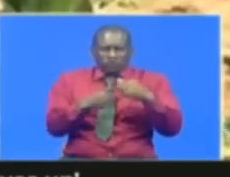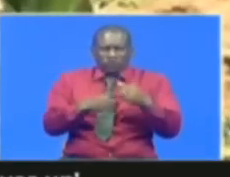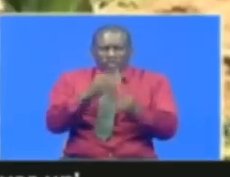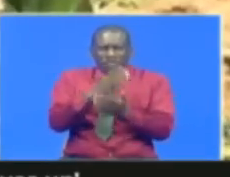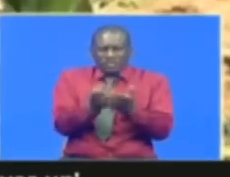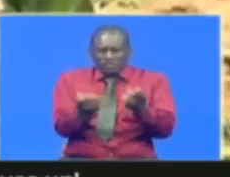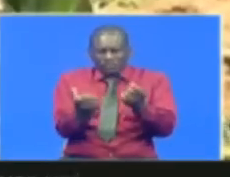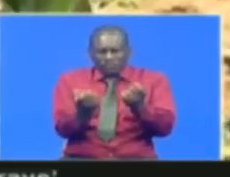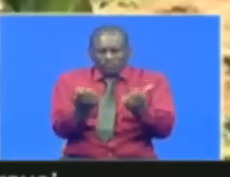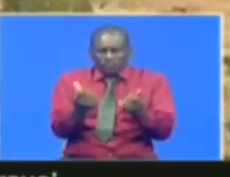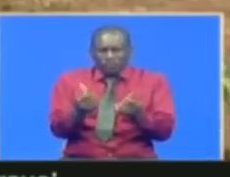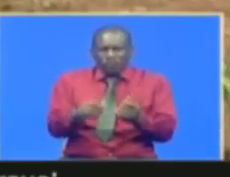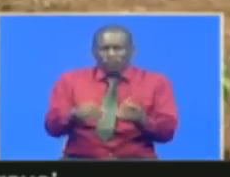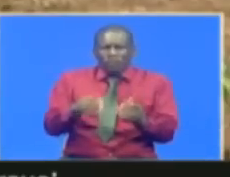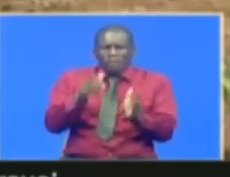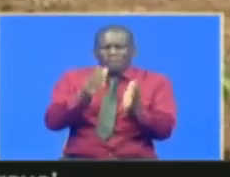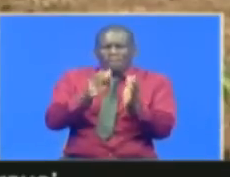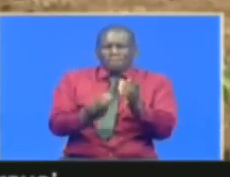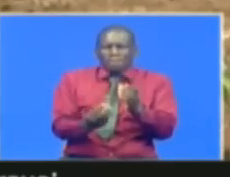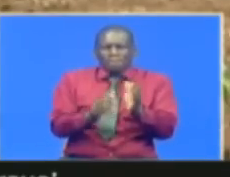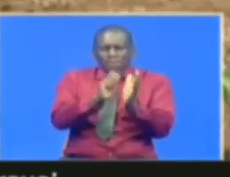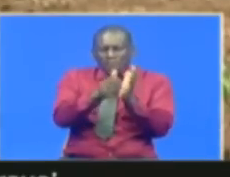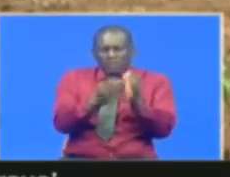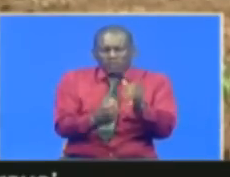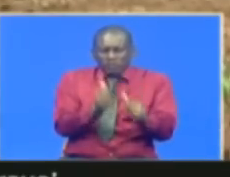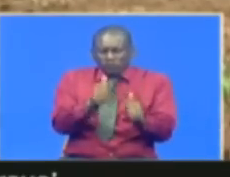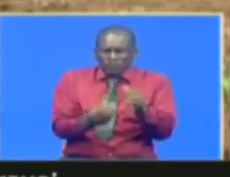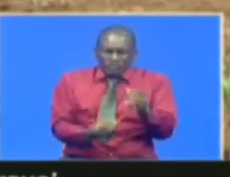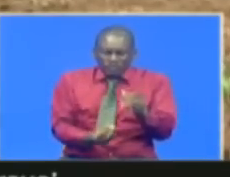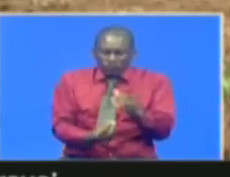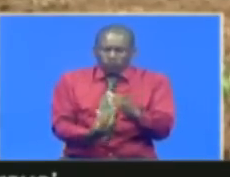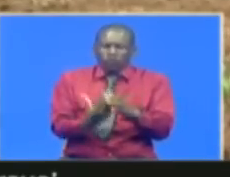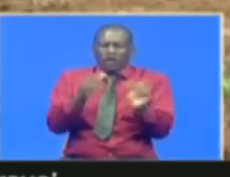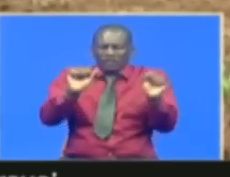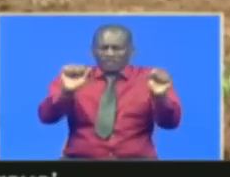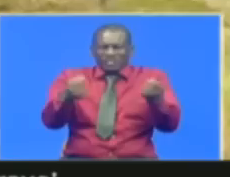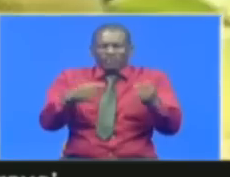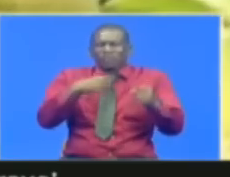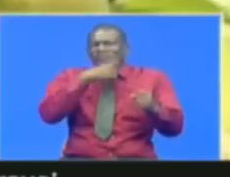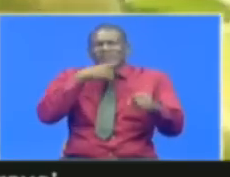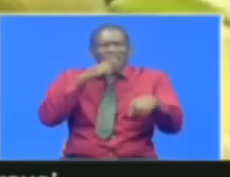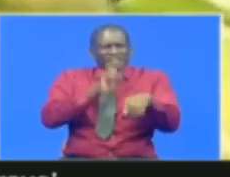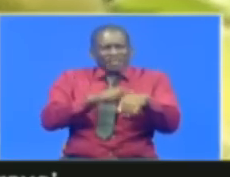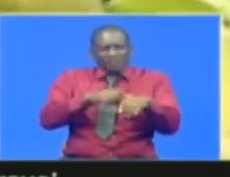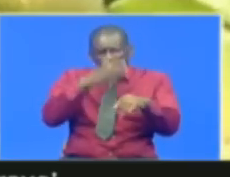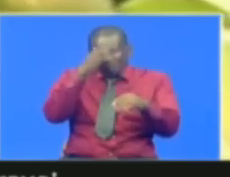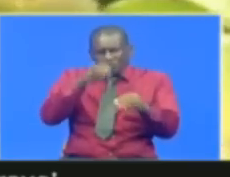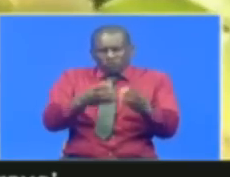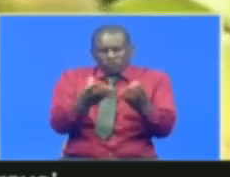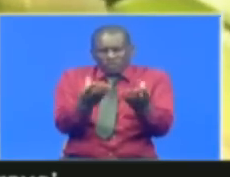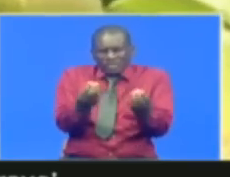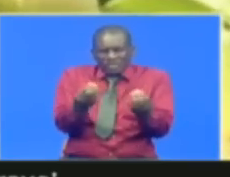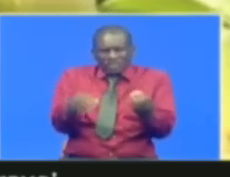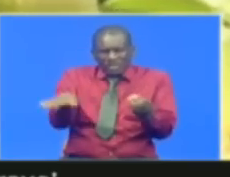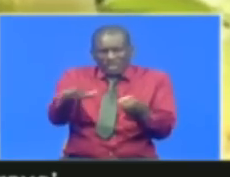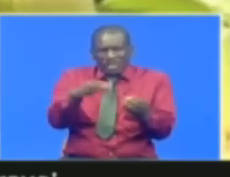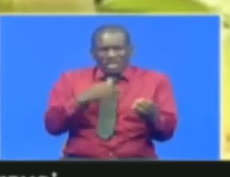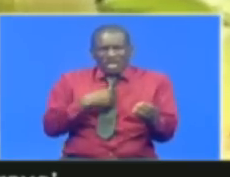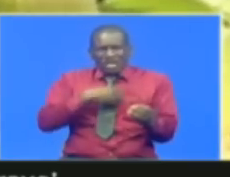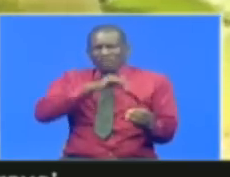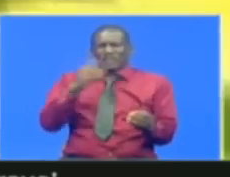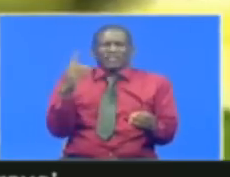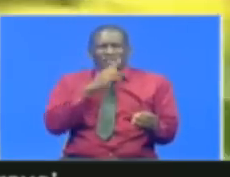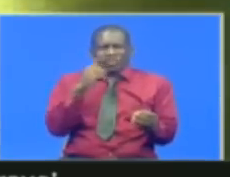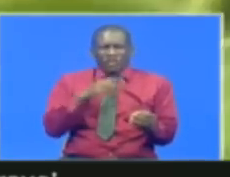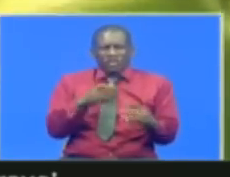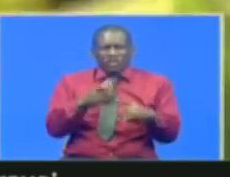few scattered maize plants that had somehow survived the drought because of being in a moist region are facing another threat